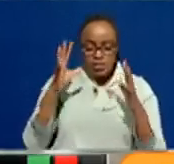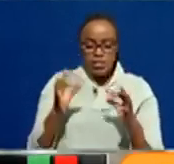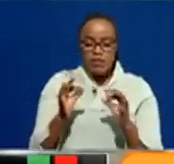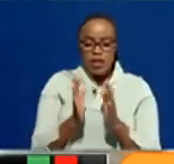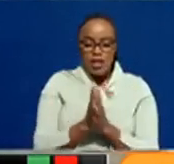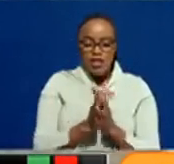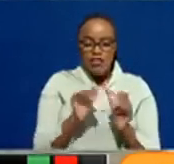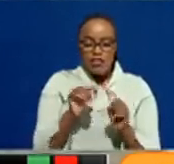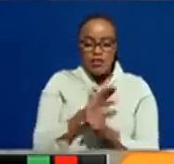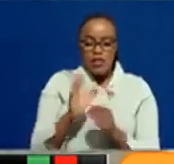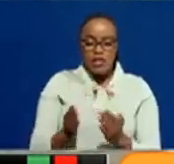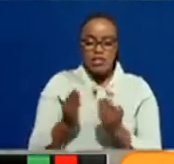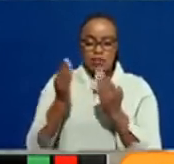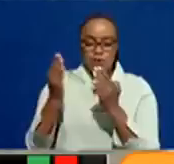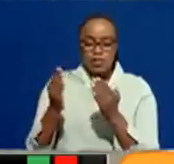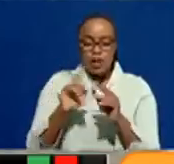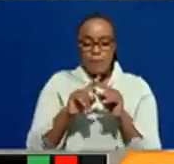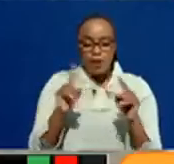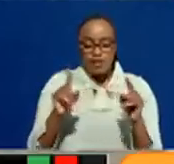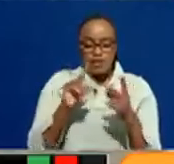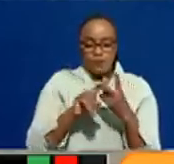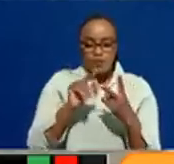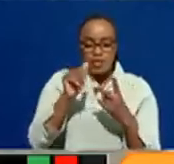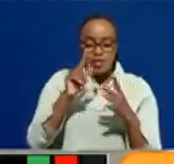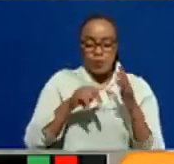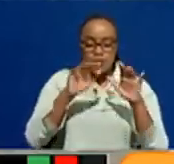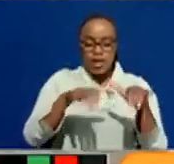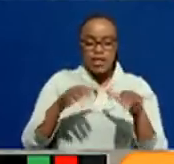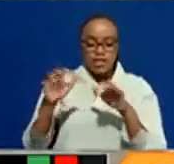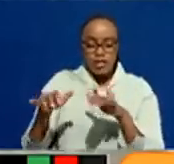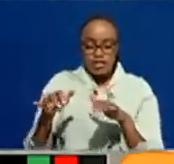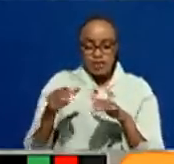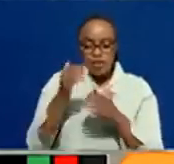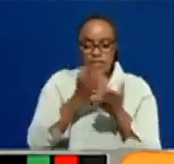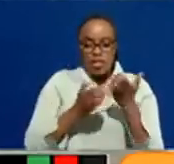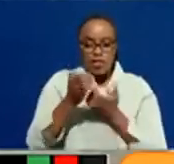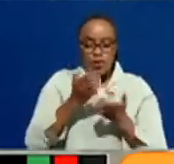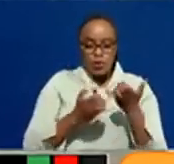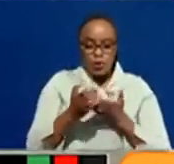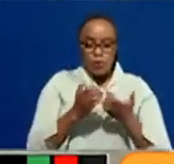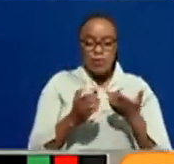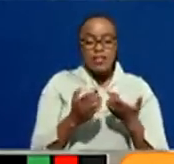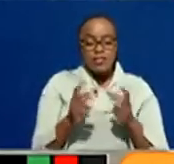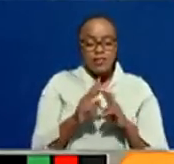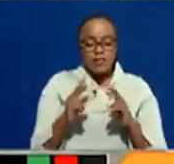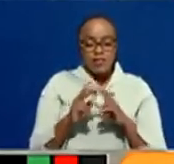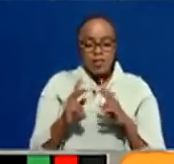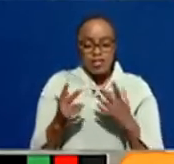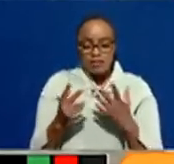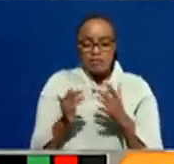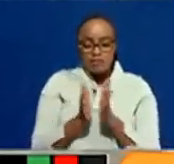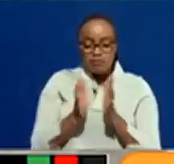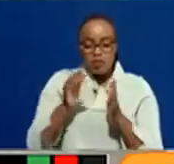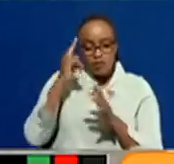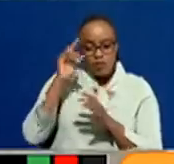who gets what and where? The other one is about agriculture, because the economy really kind of rests on the